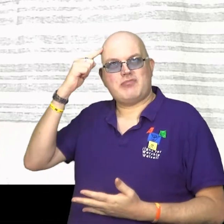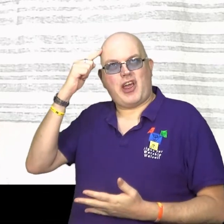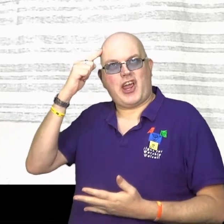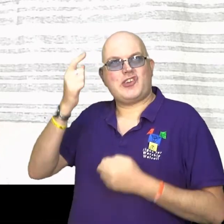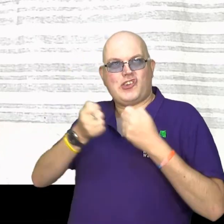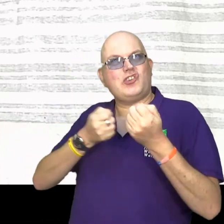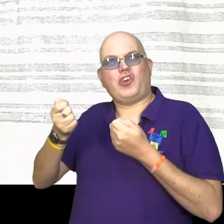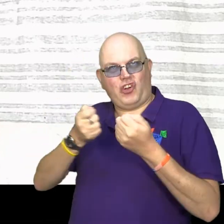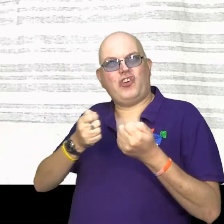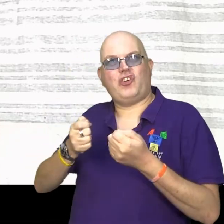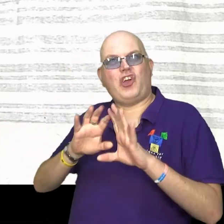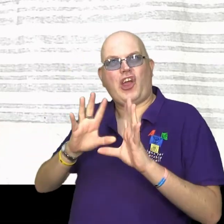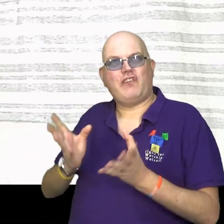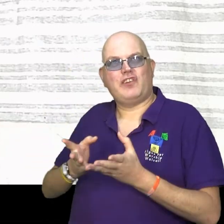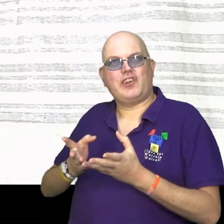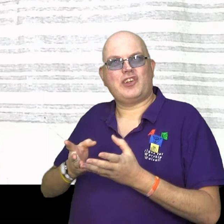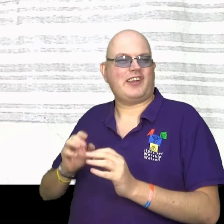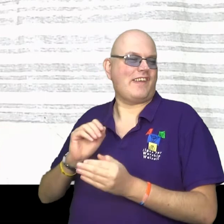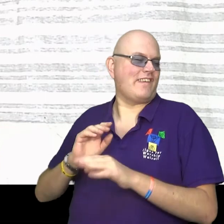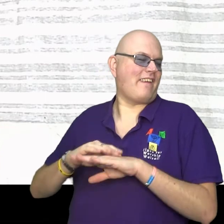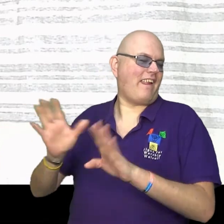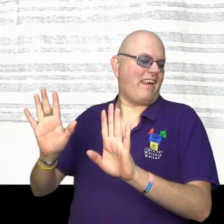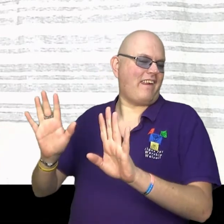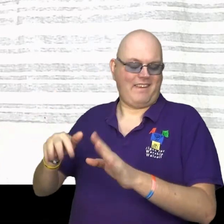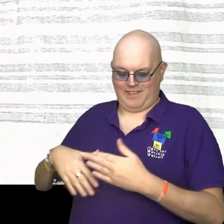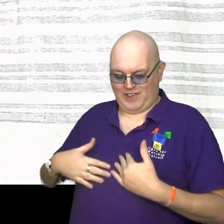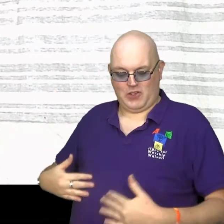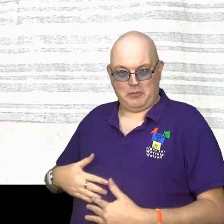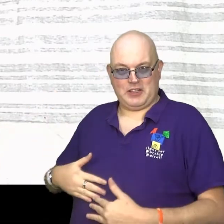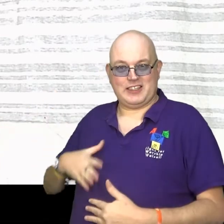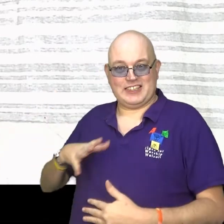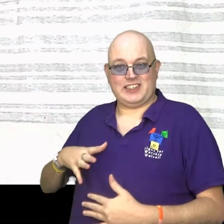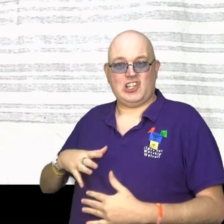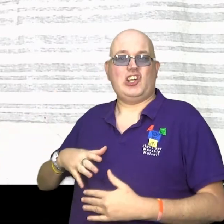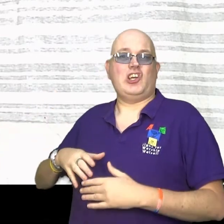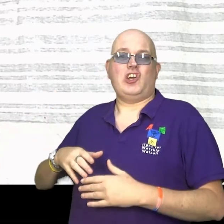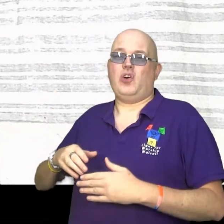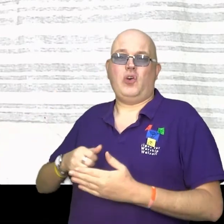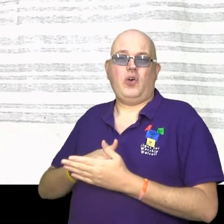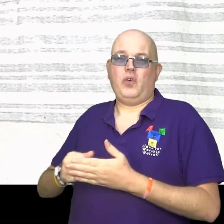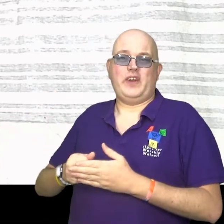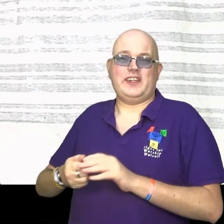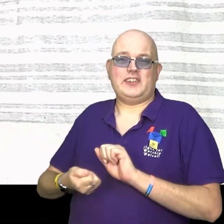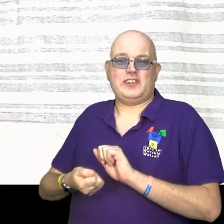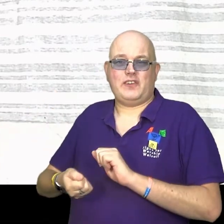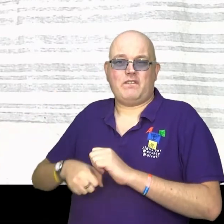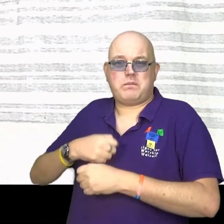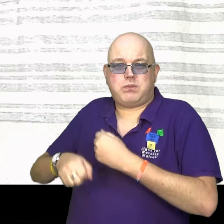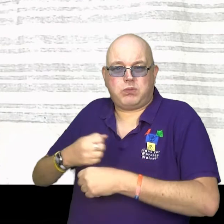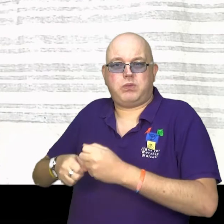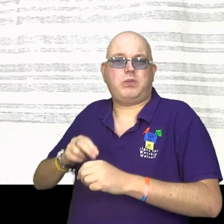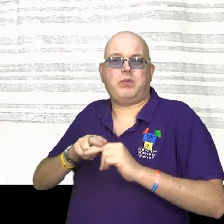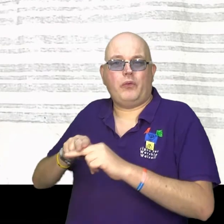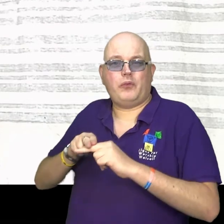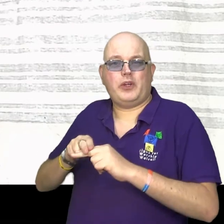you know, the brain's got everything under control and just leave it to it. The stomach needs to constantly digest and